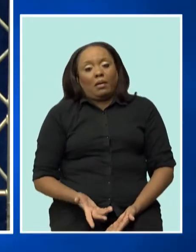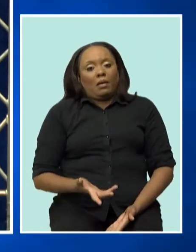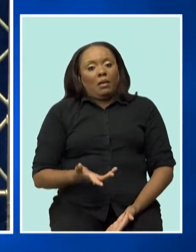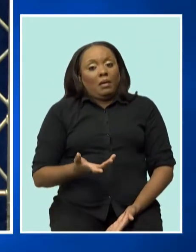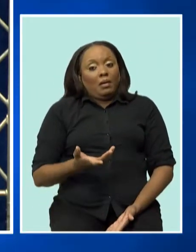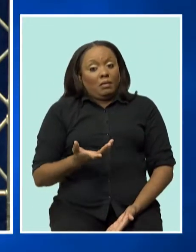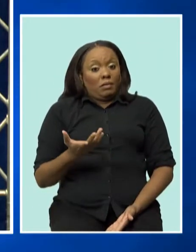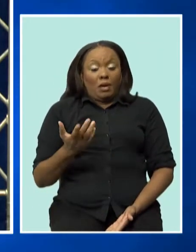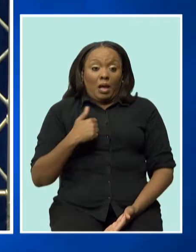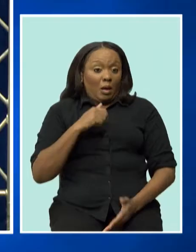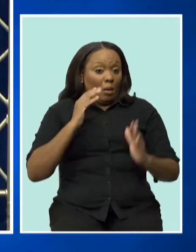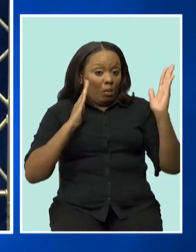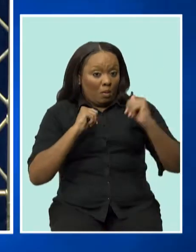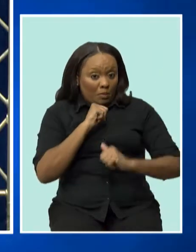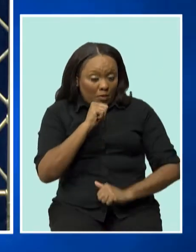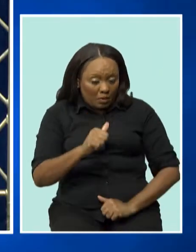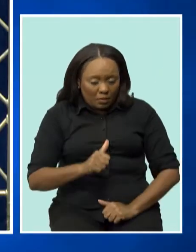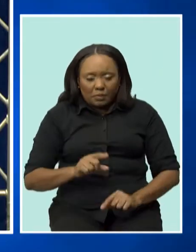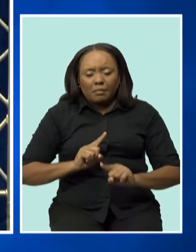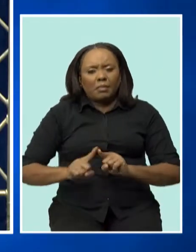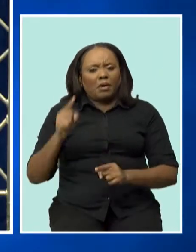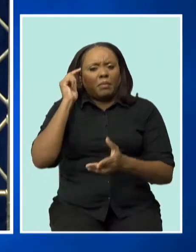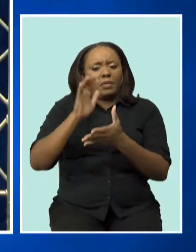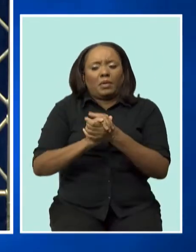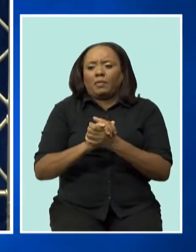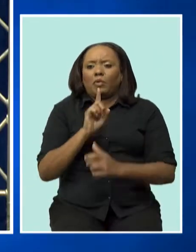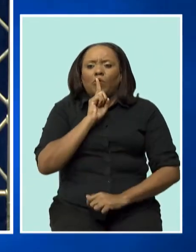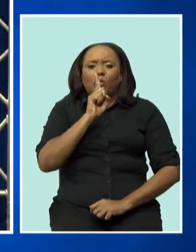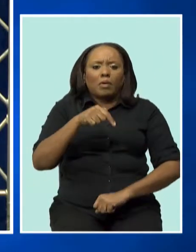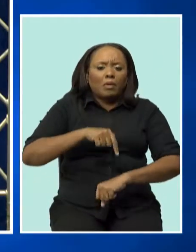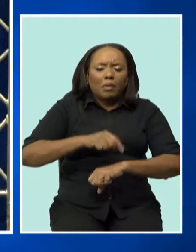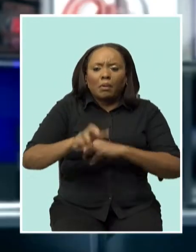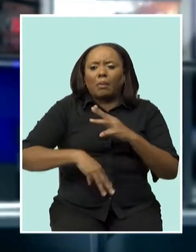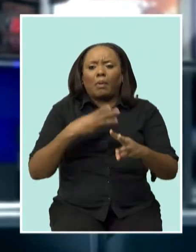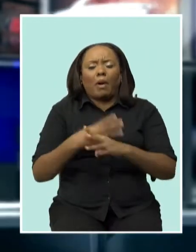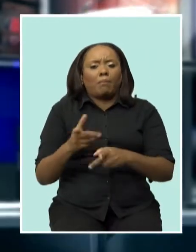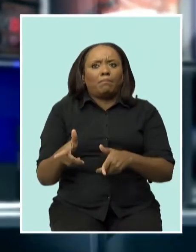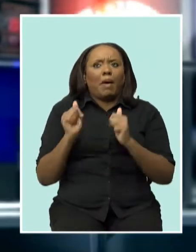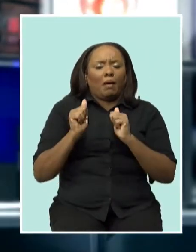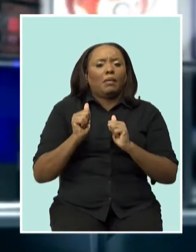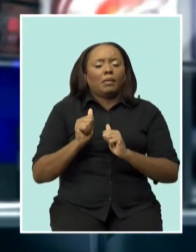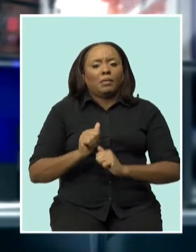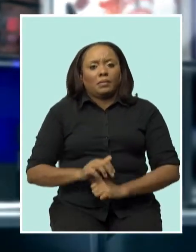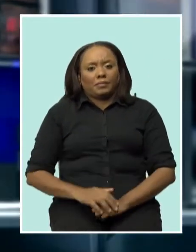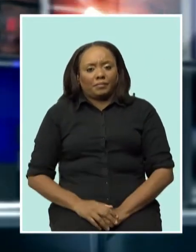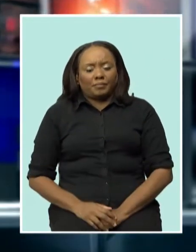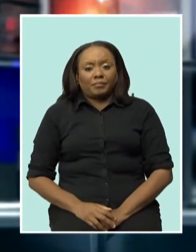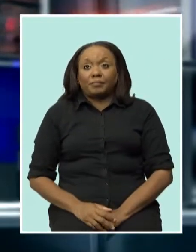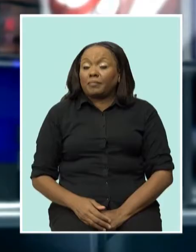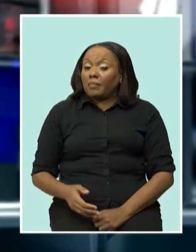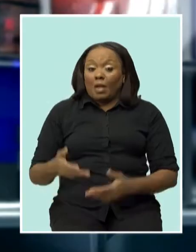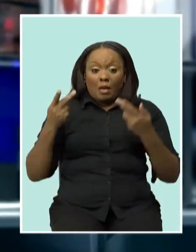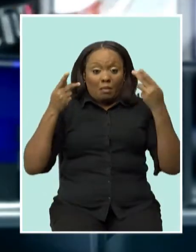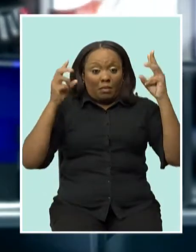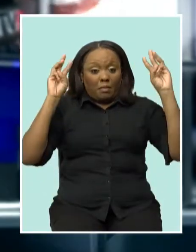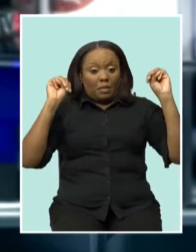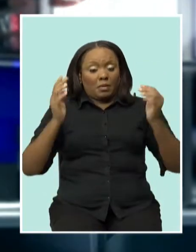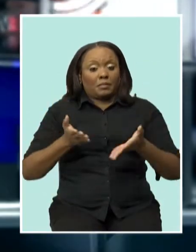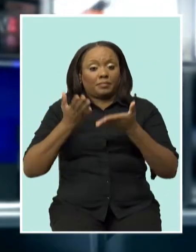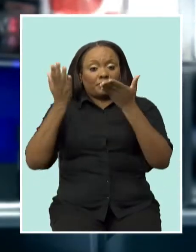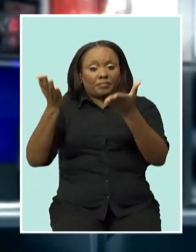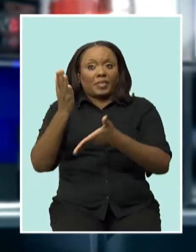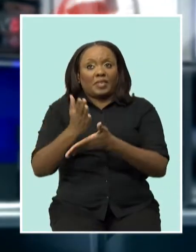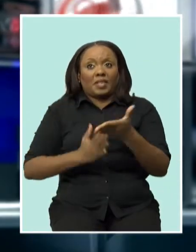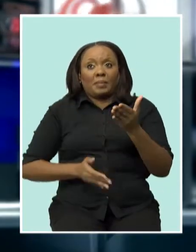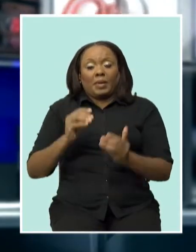The bottom line is that we live in a real-time world. The Prime Minister also suggested that some